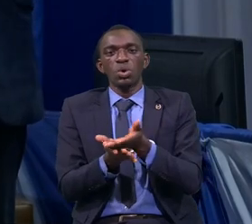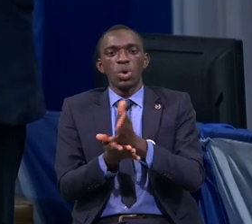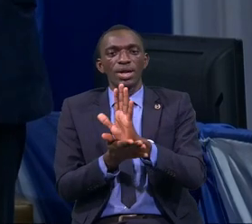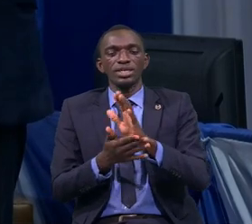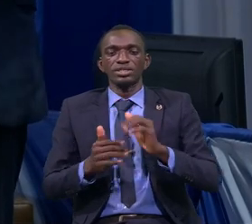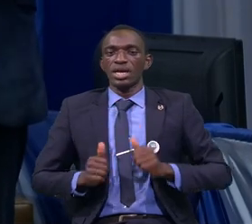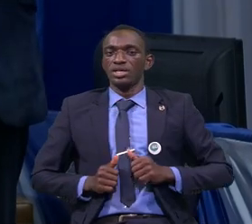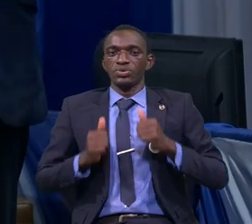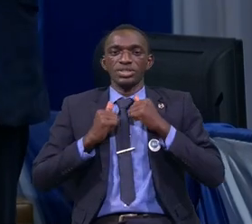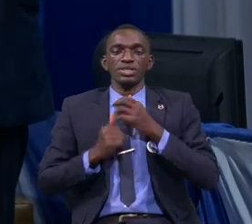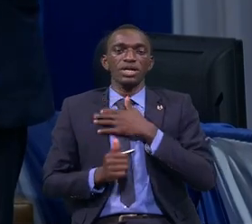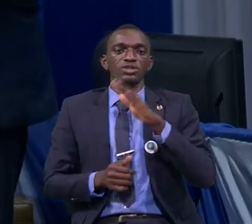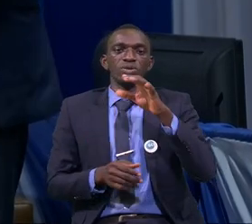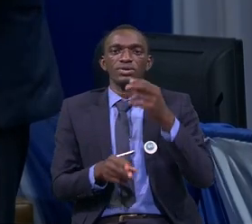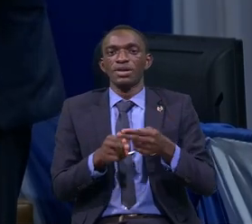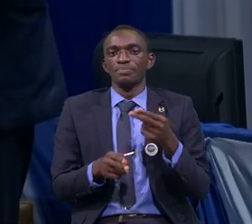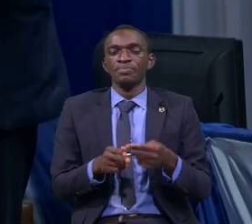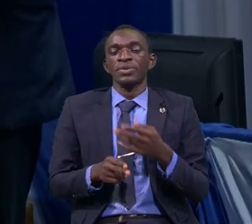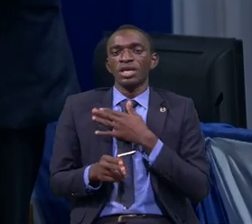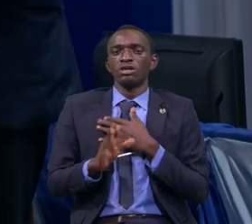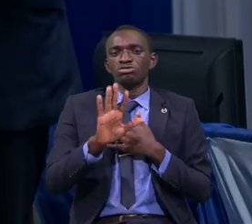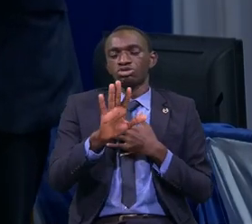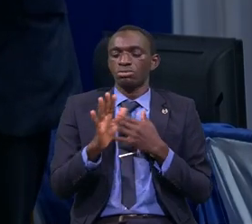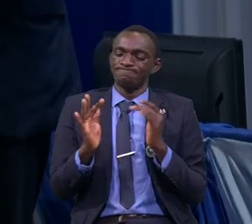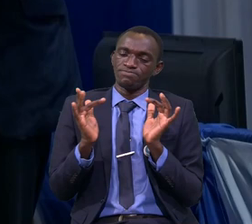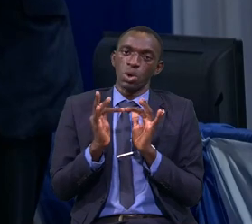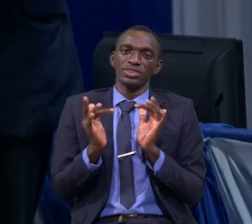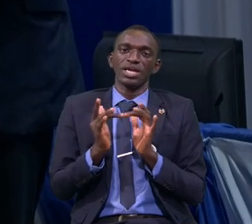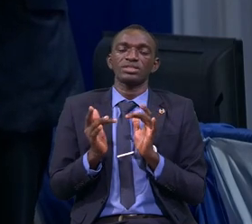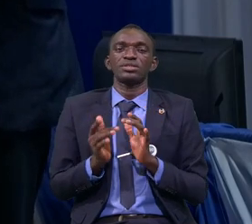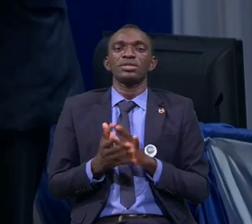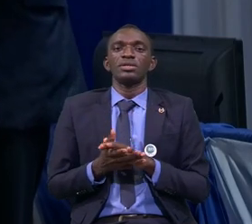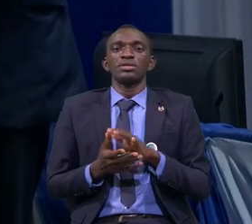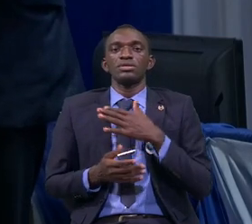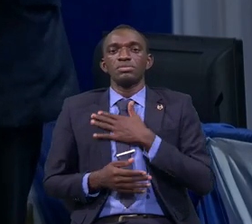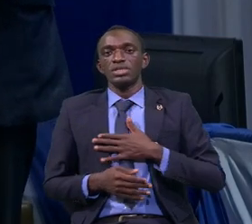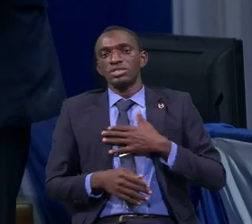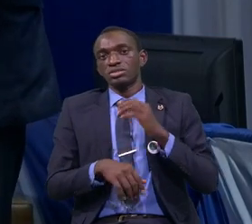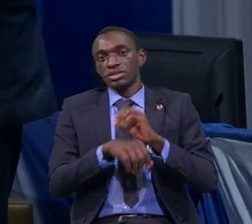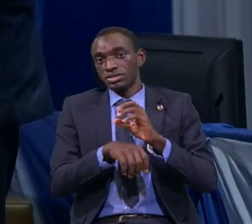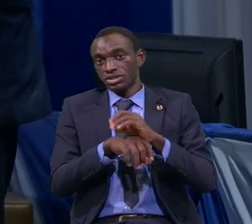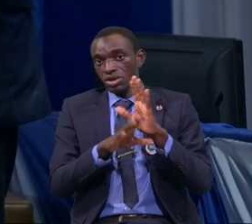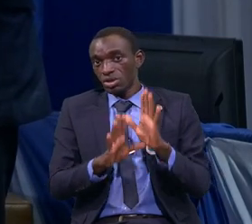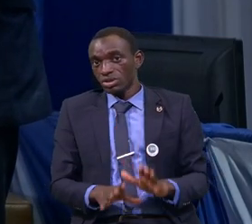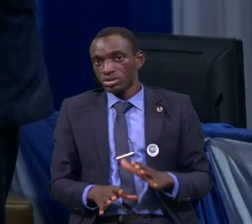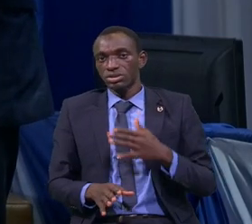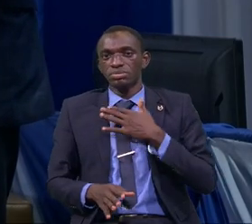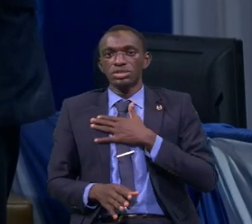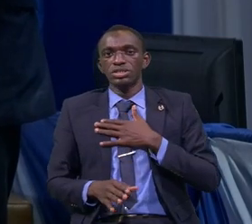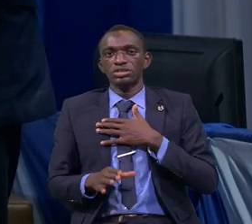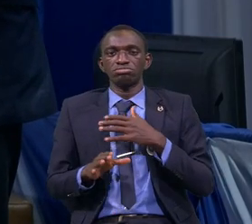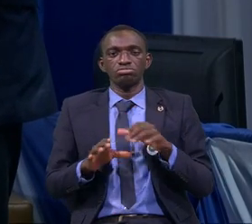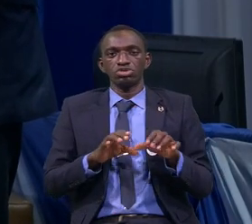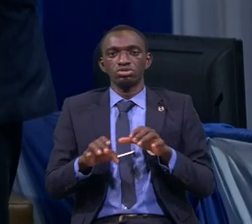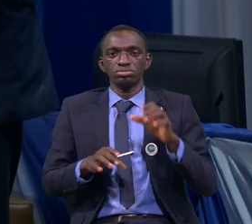name and your contact. Please counsel us. Be prudent to take their